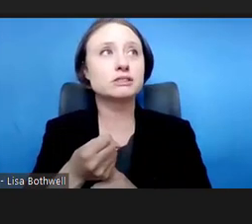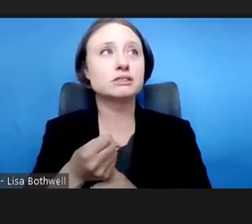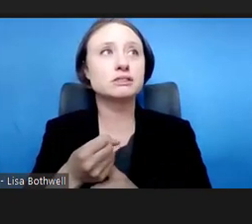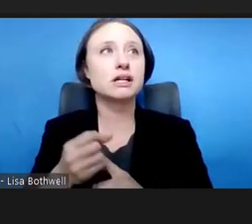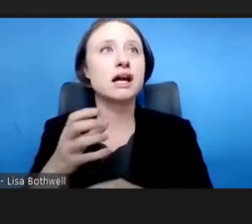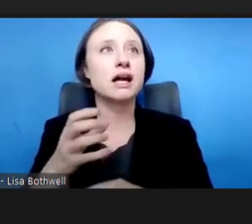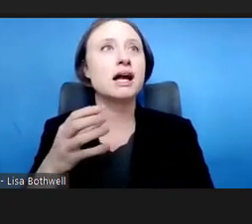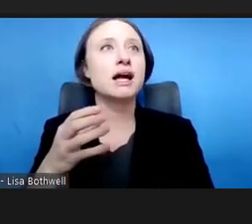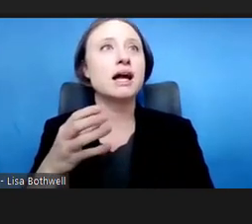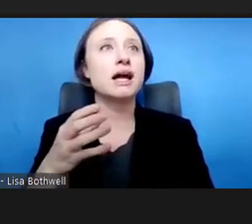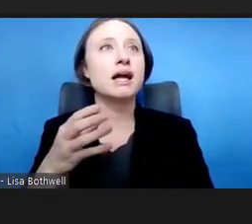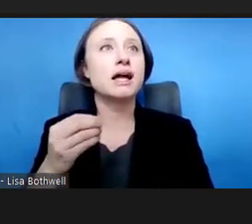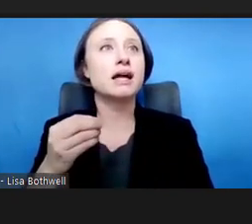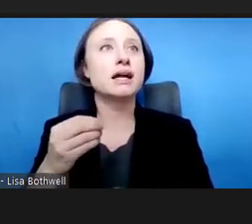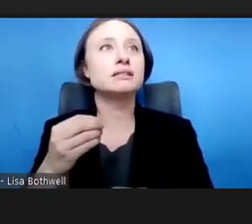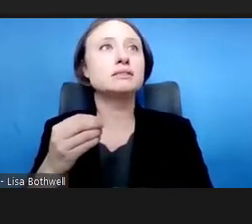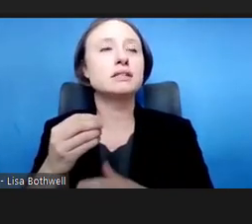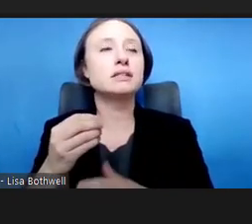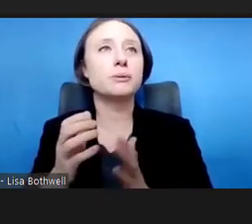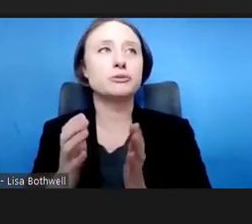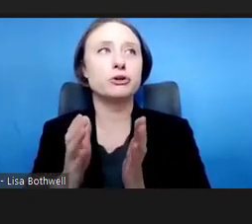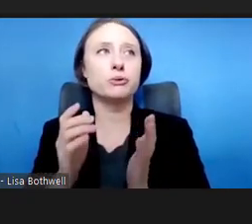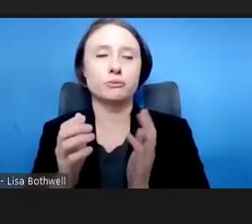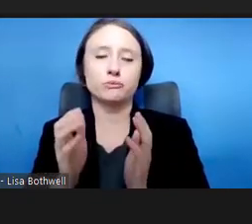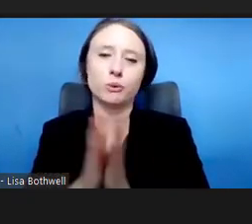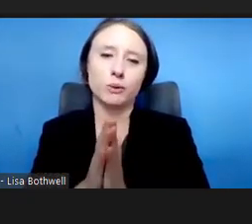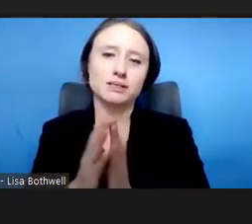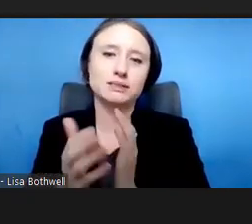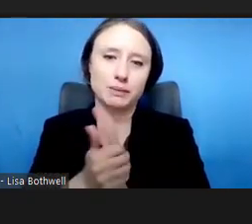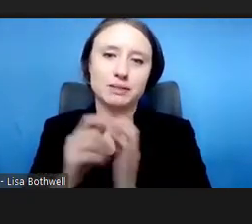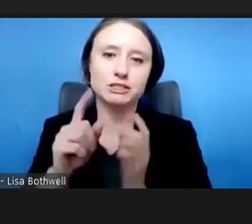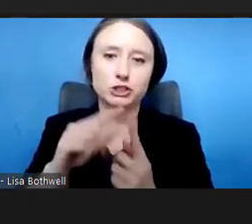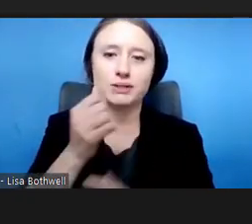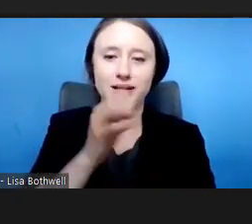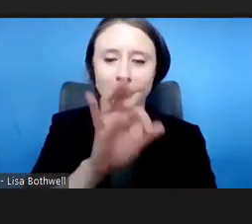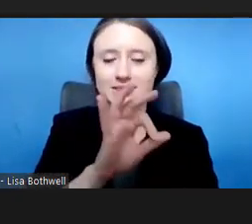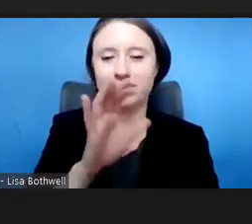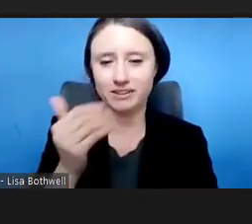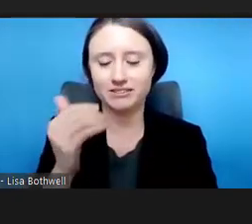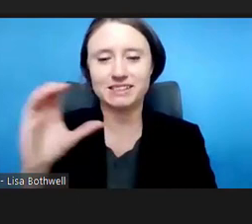is available and able to be used during emergencies.